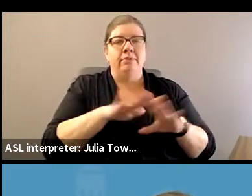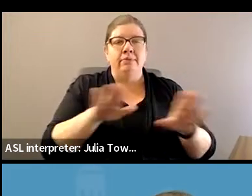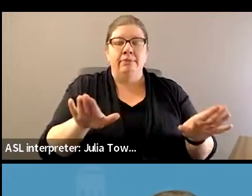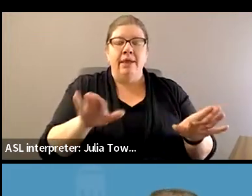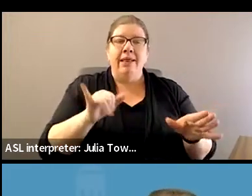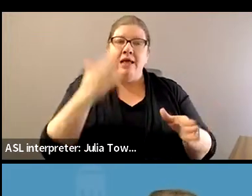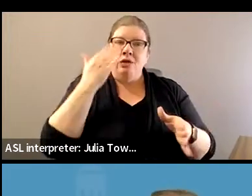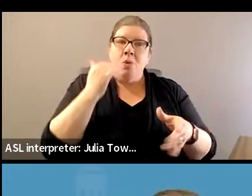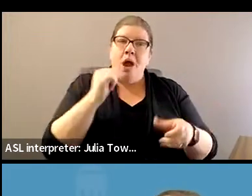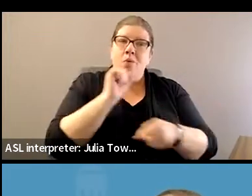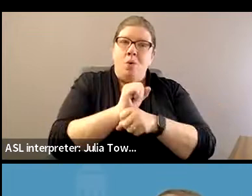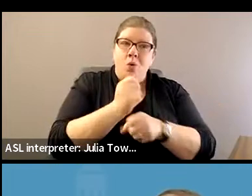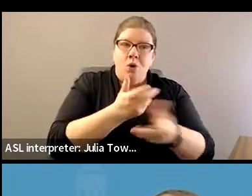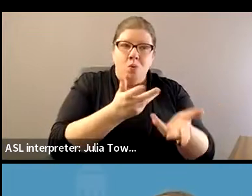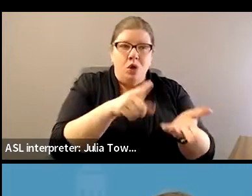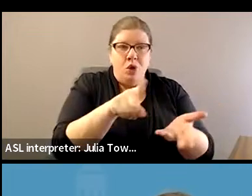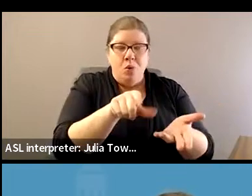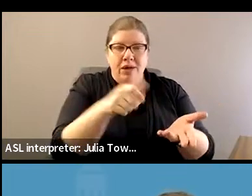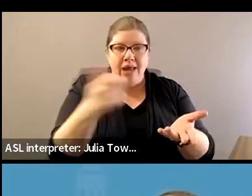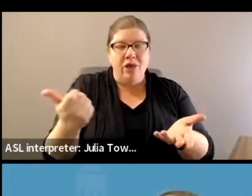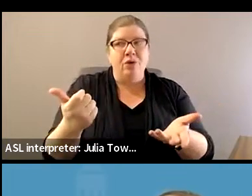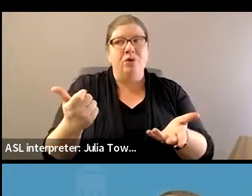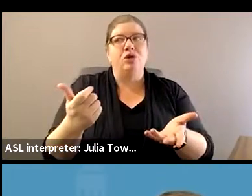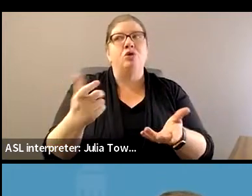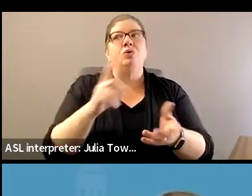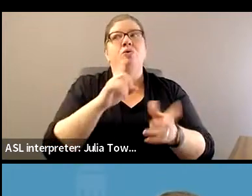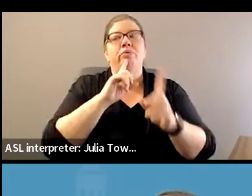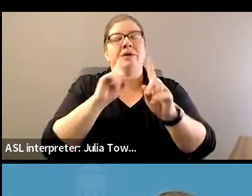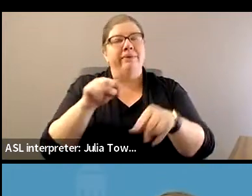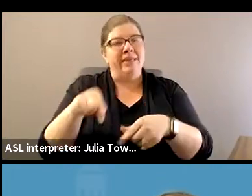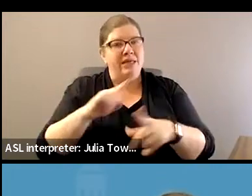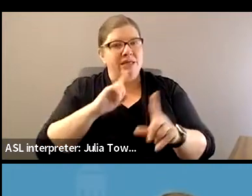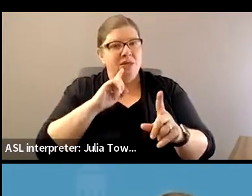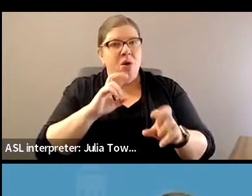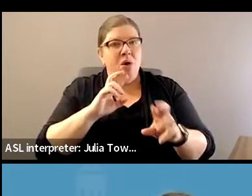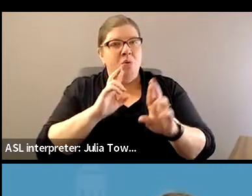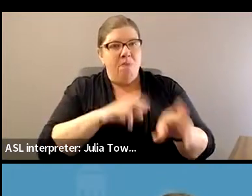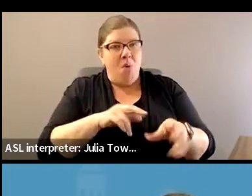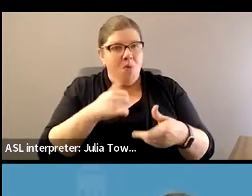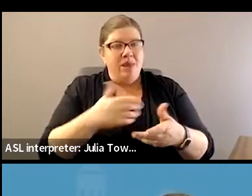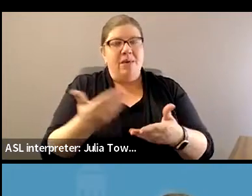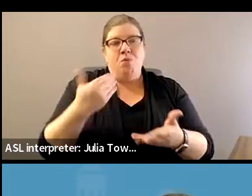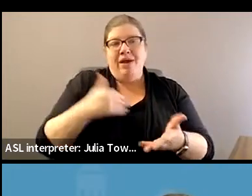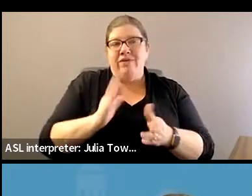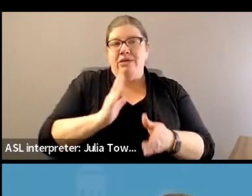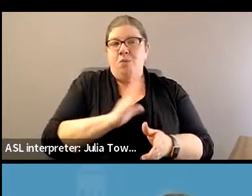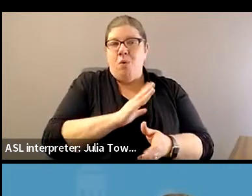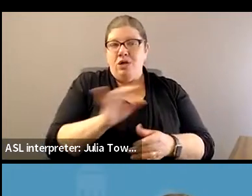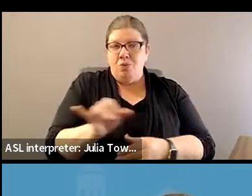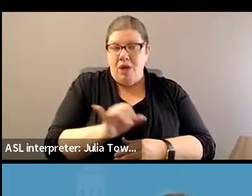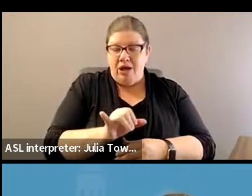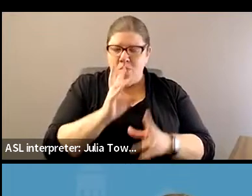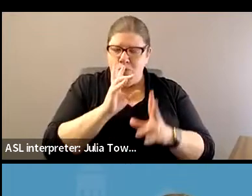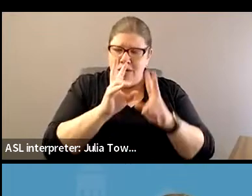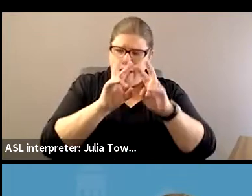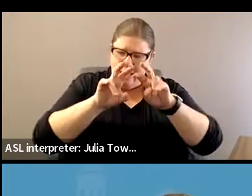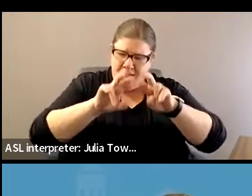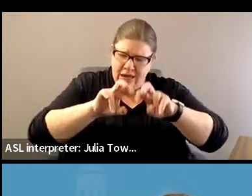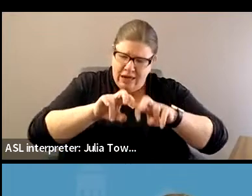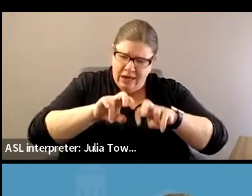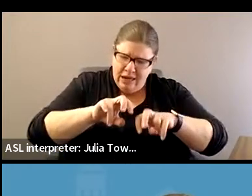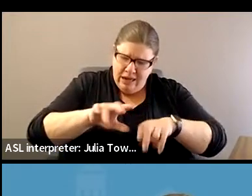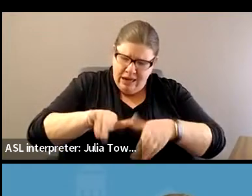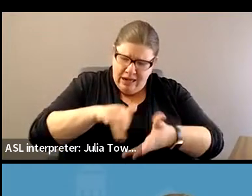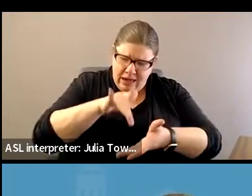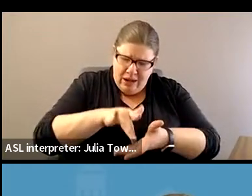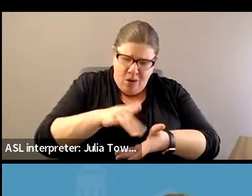worked with you and others to commission this report, and with the previous board as well, to really get to the root of what's happening. But